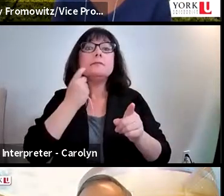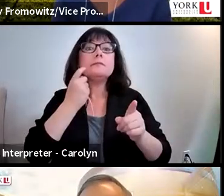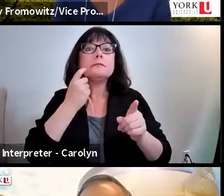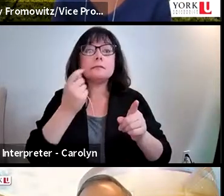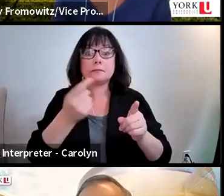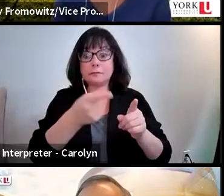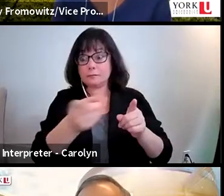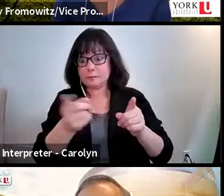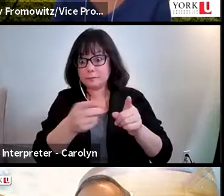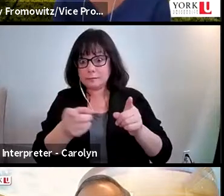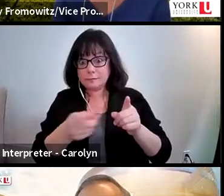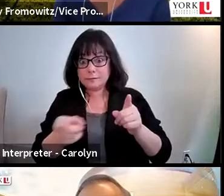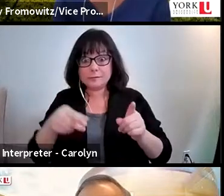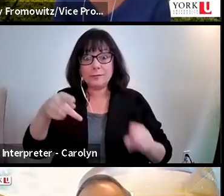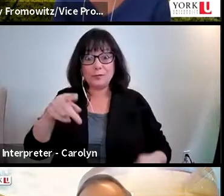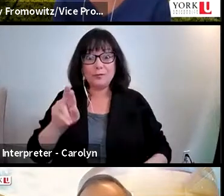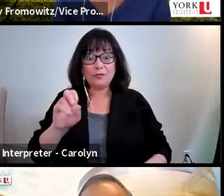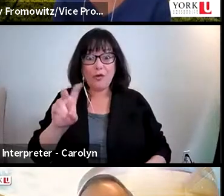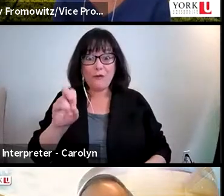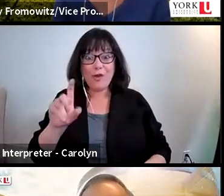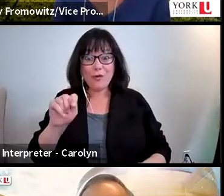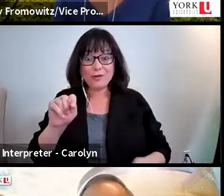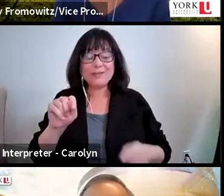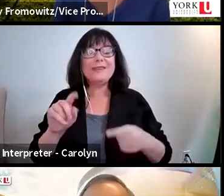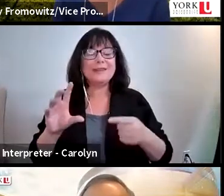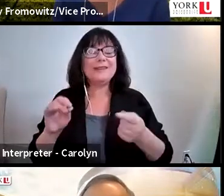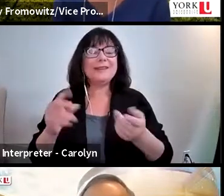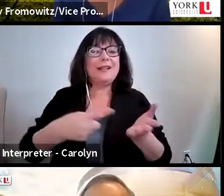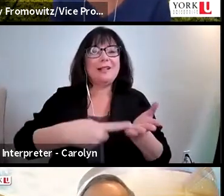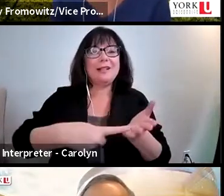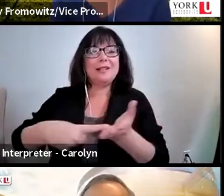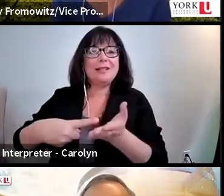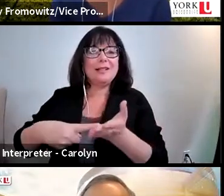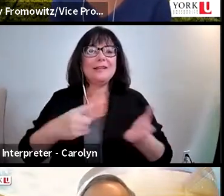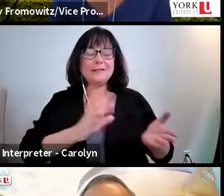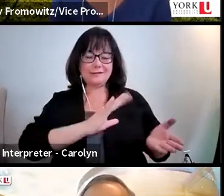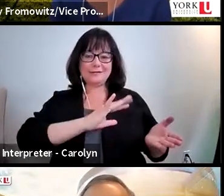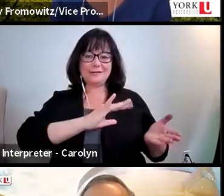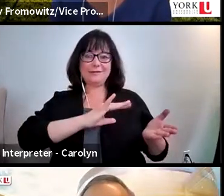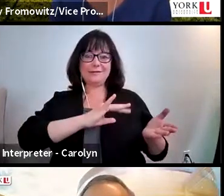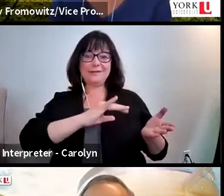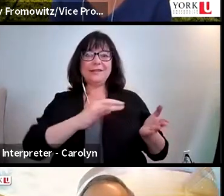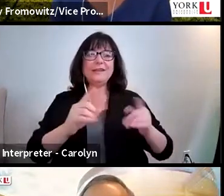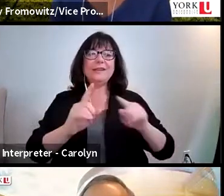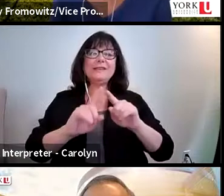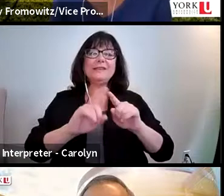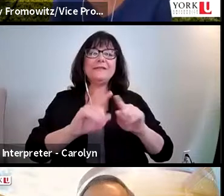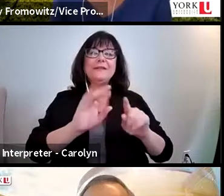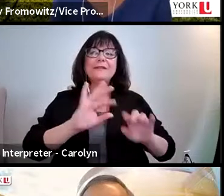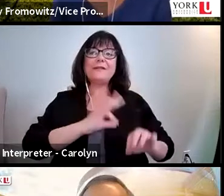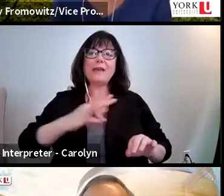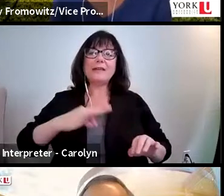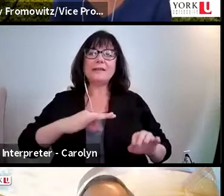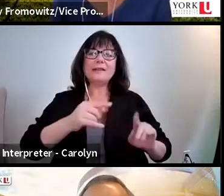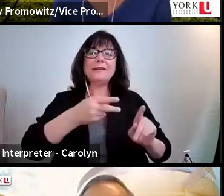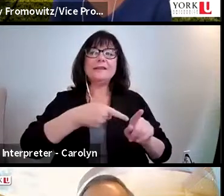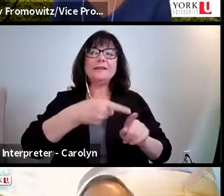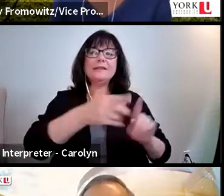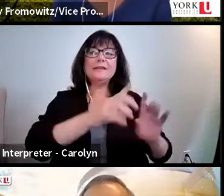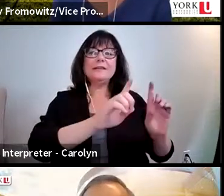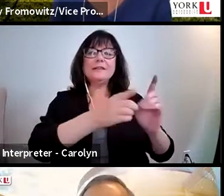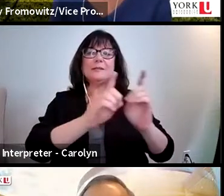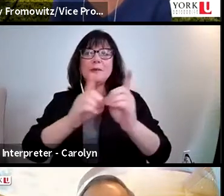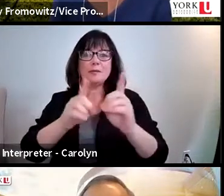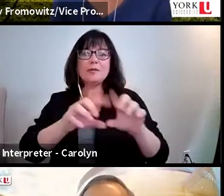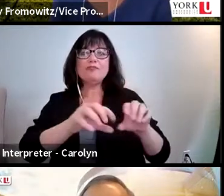we've got all these great learnings that are happening across the university in different divisions and faculties. What about having a workshop where we